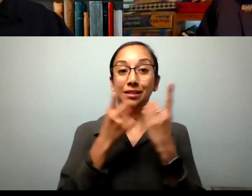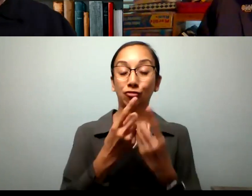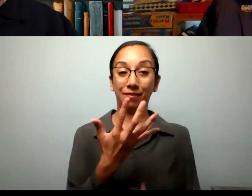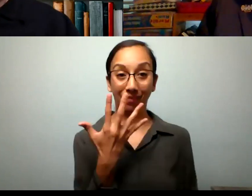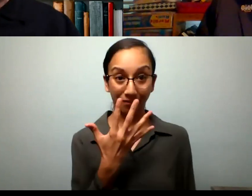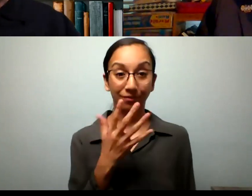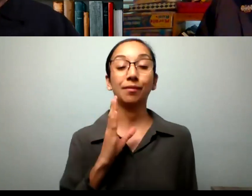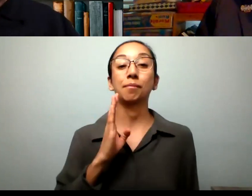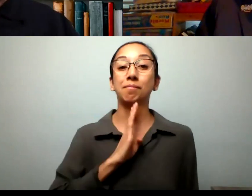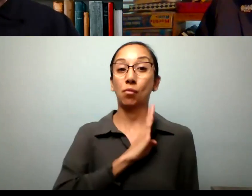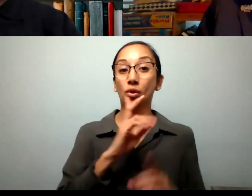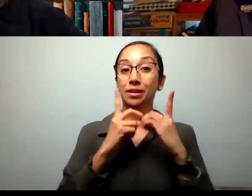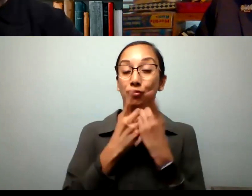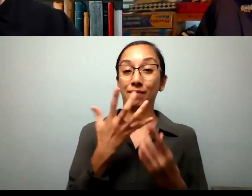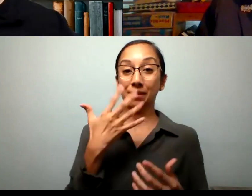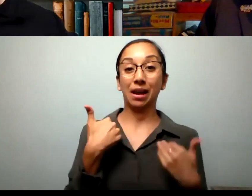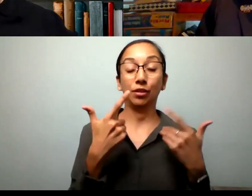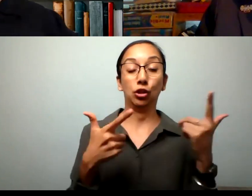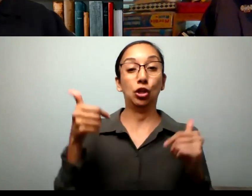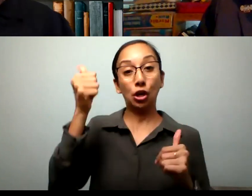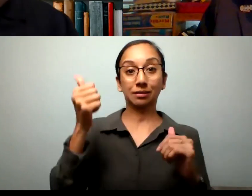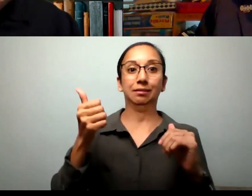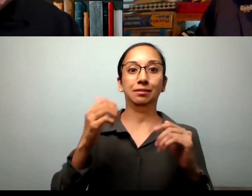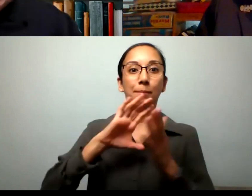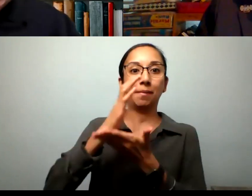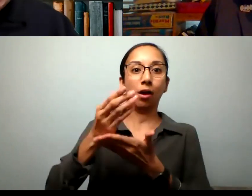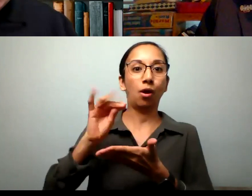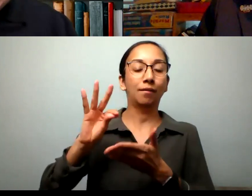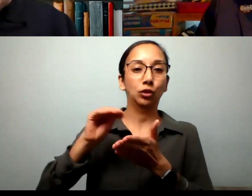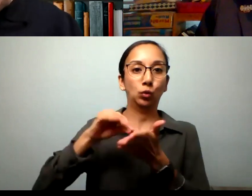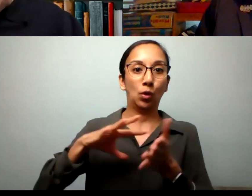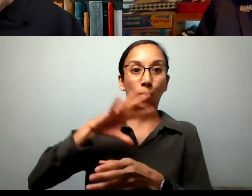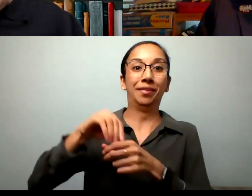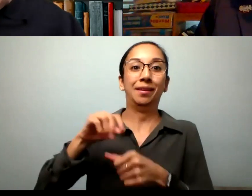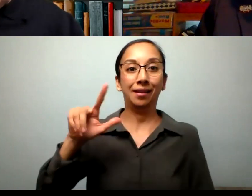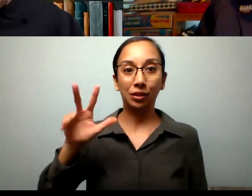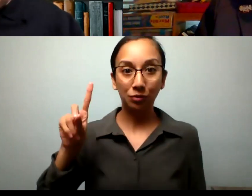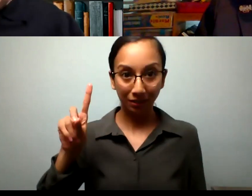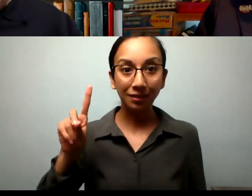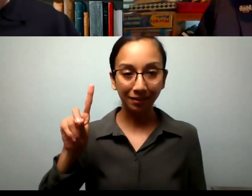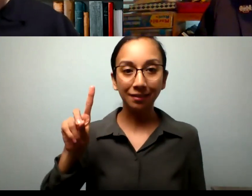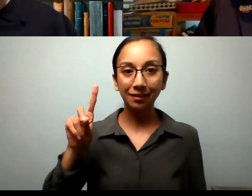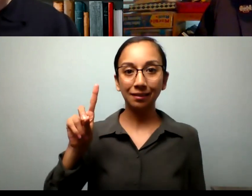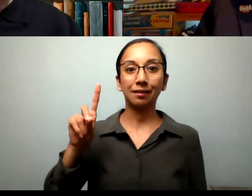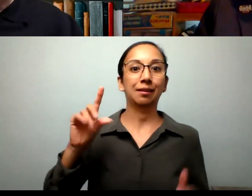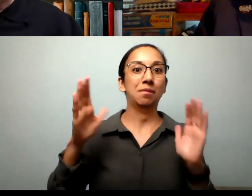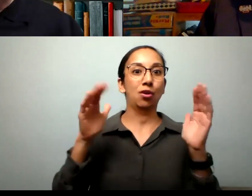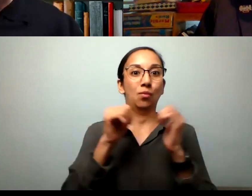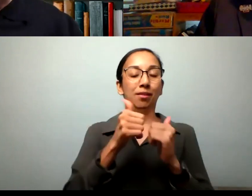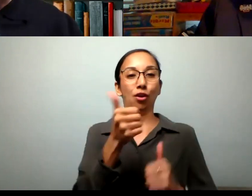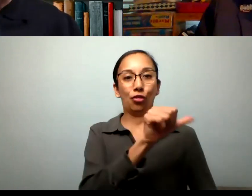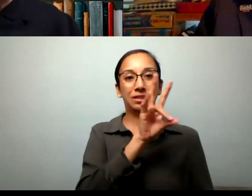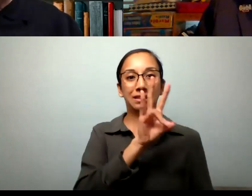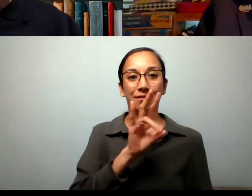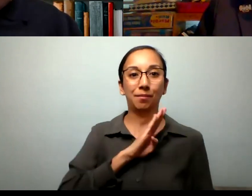5 actually has the largest numbers of students in LA Unified Schools of any of the 7 board districts.